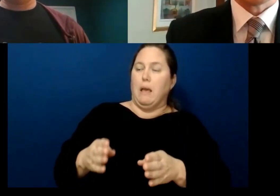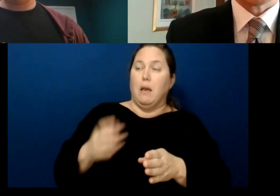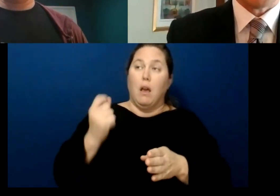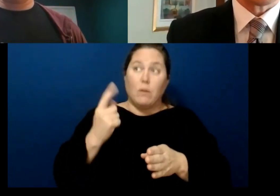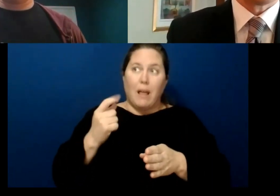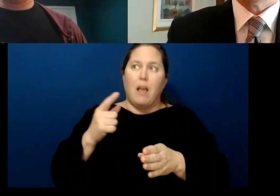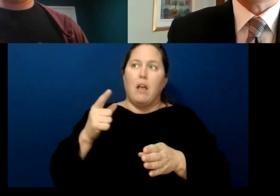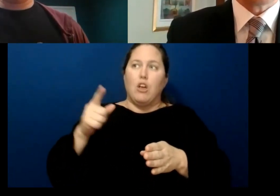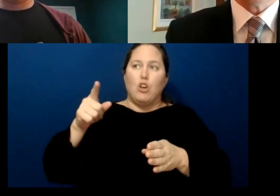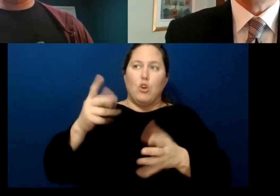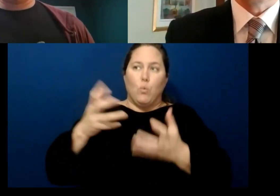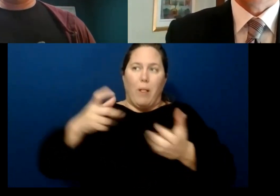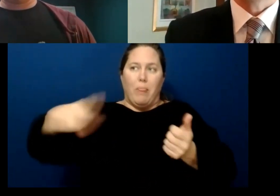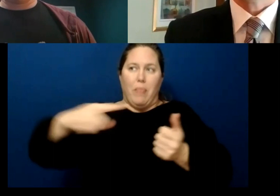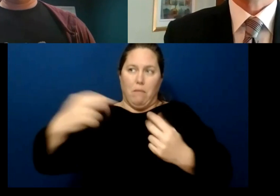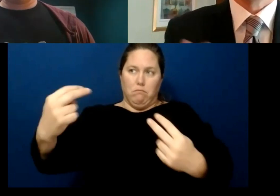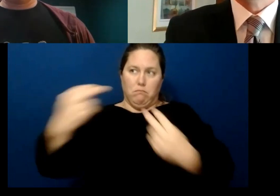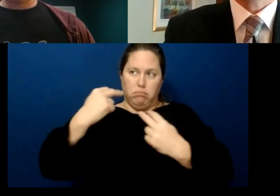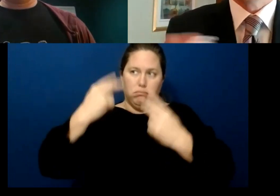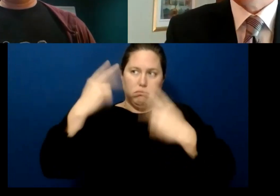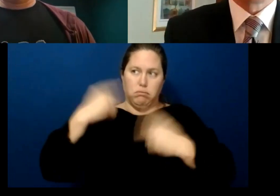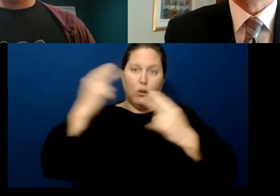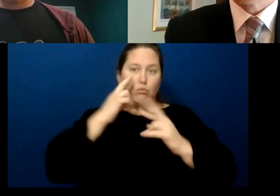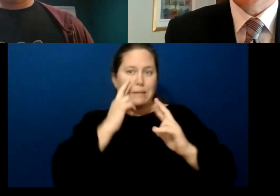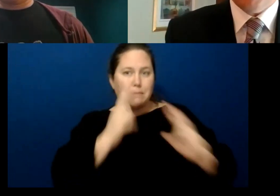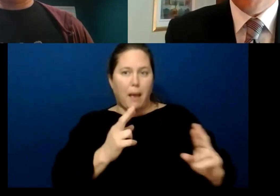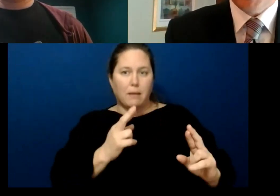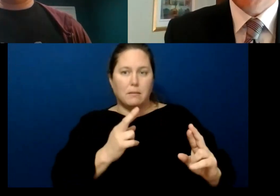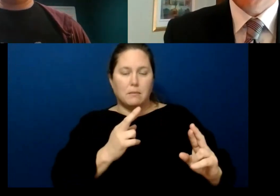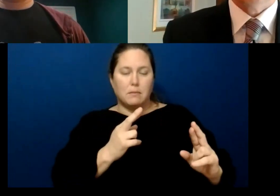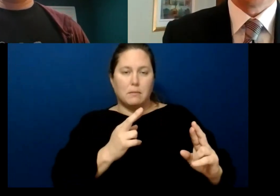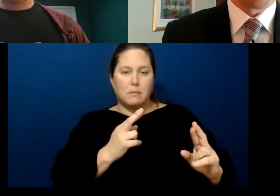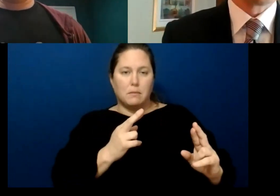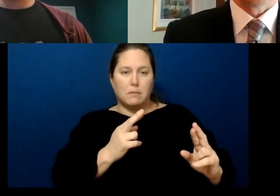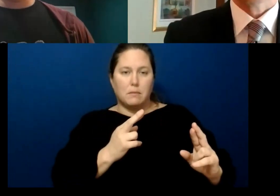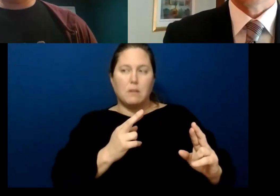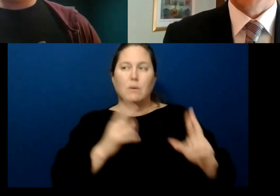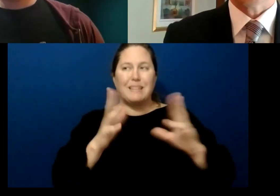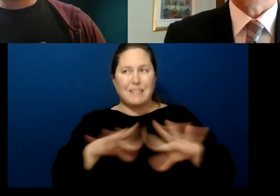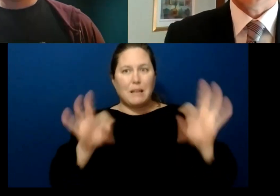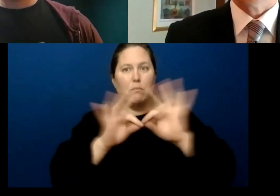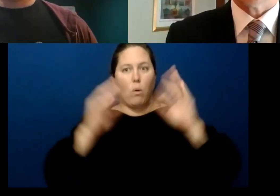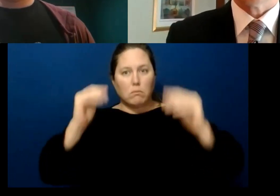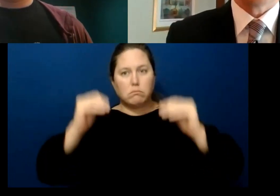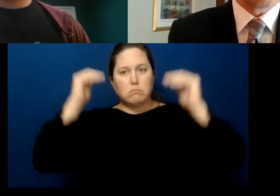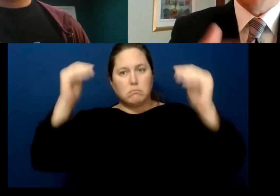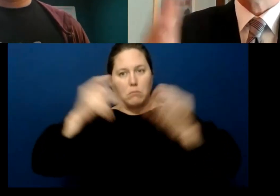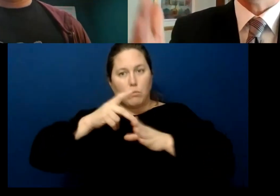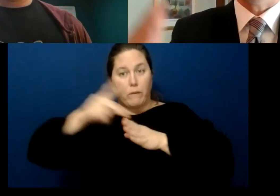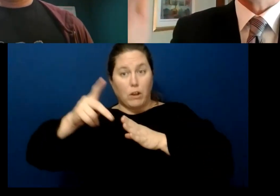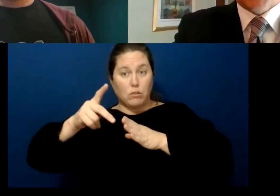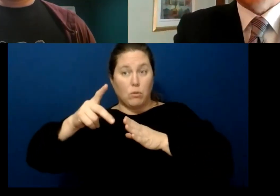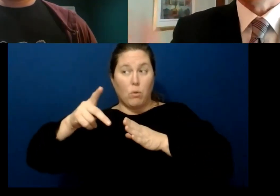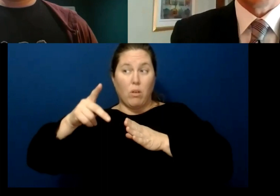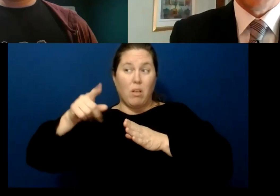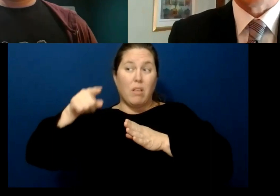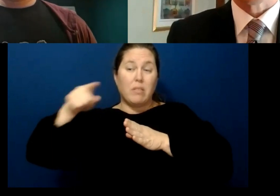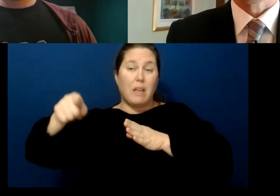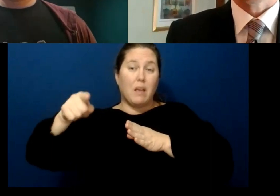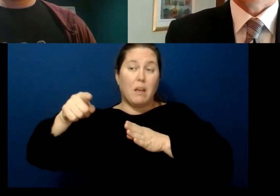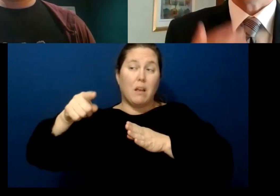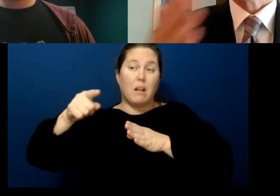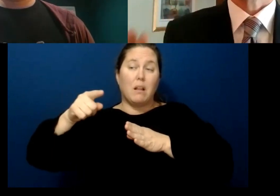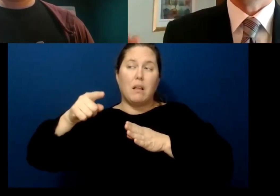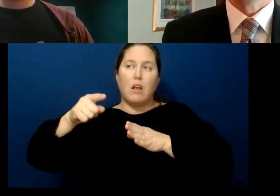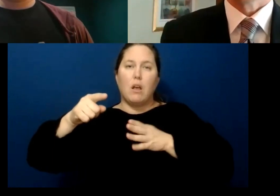here as much as possible, because you don't know how things go. And you don't want to take those types of chances and they write you off because they didn't